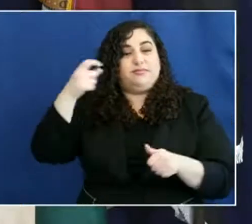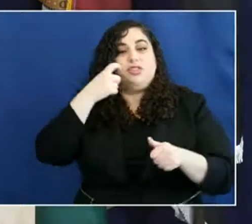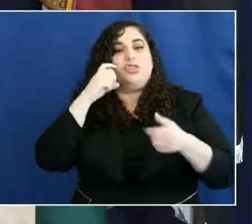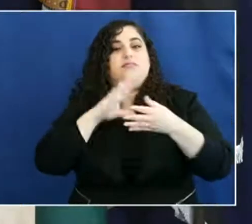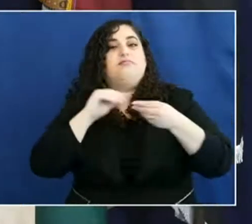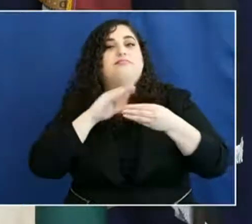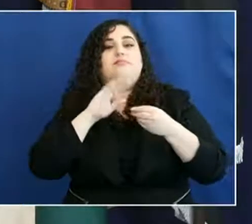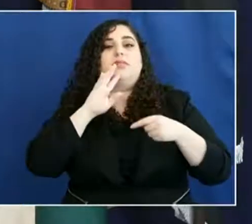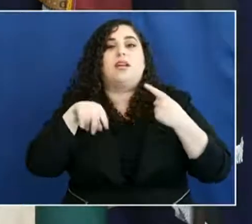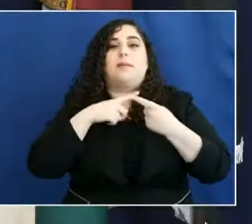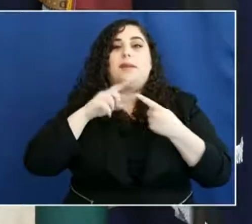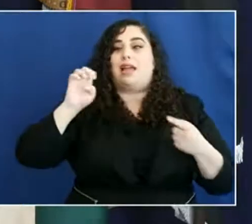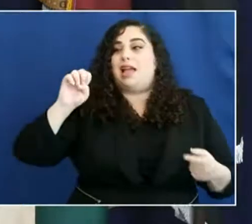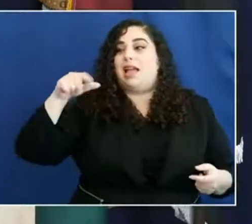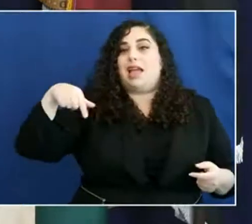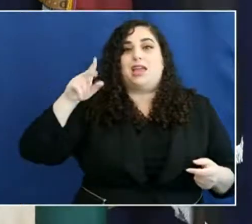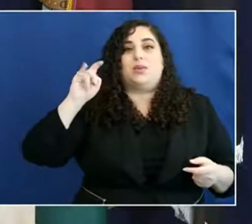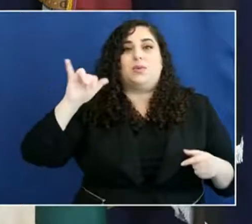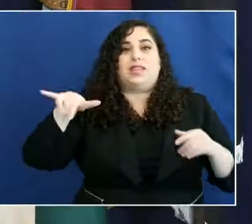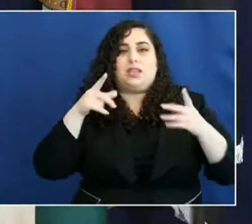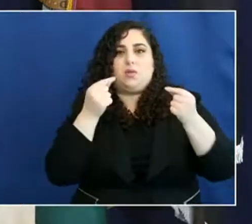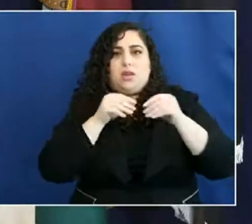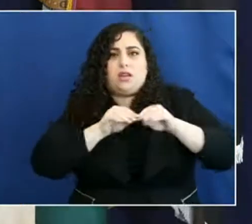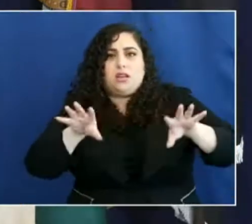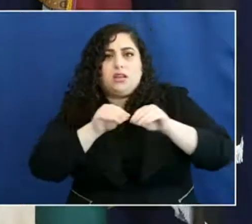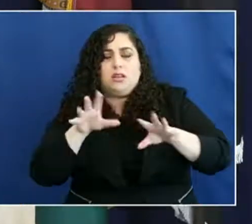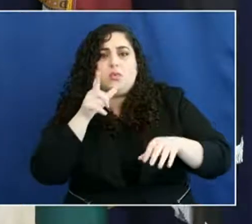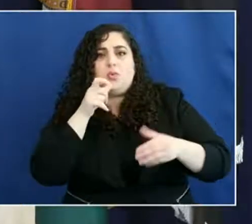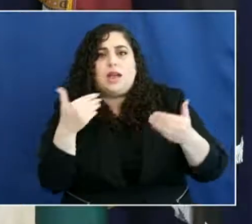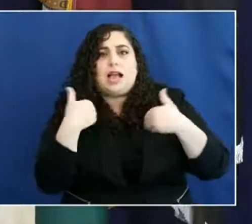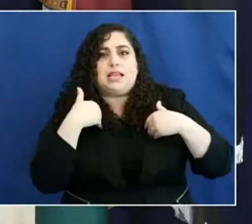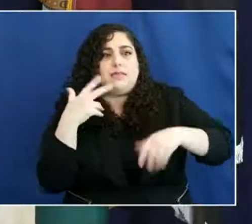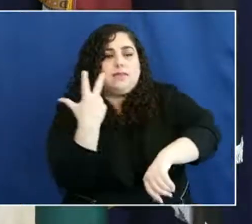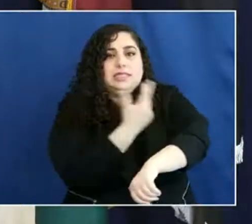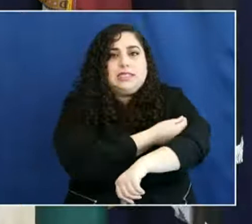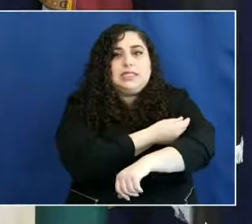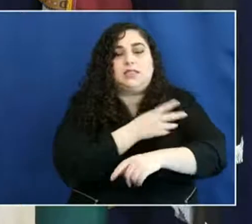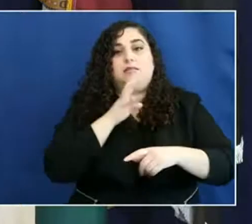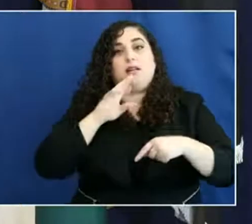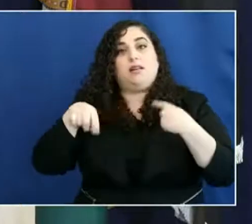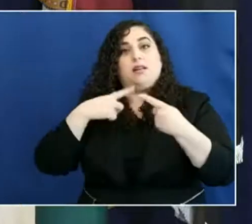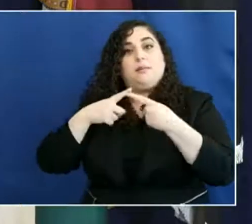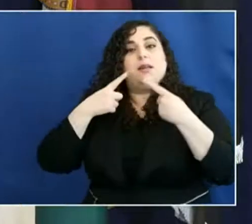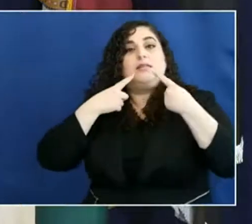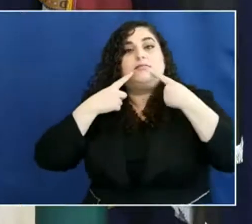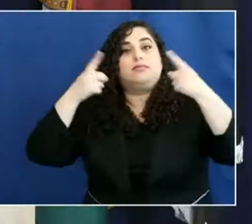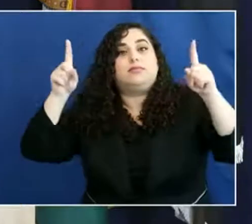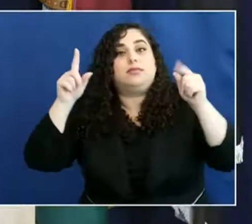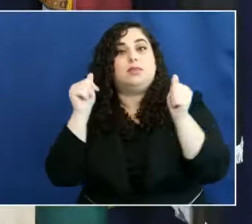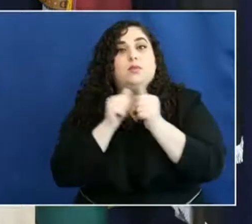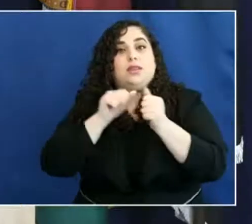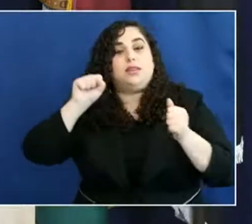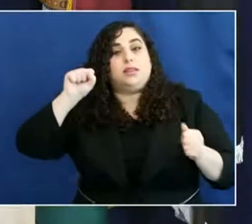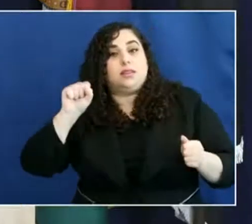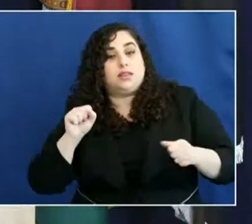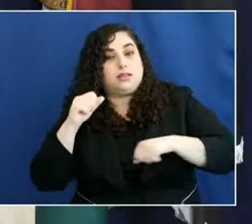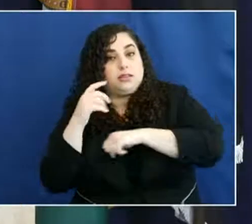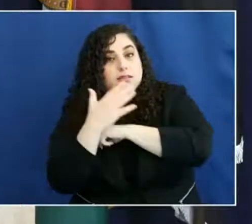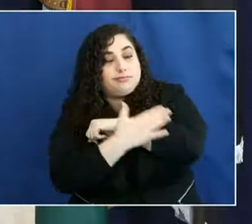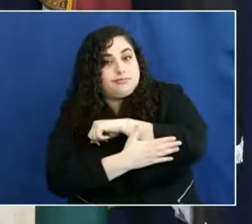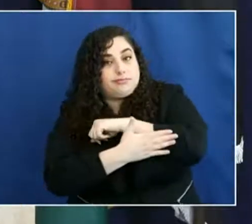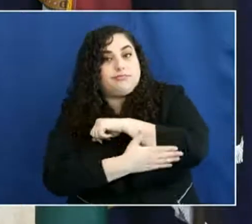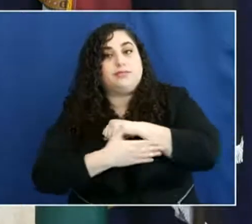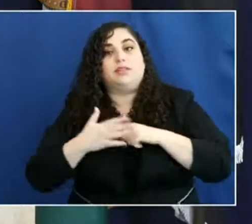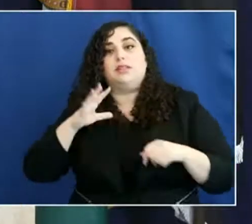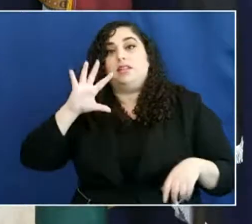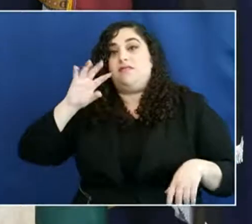distribution has remained our highest priority. We have talked about our successes in South County, with now that 99% of seniors 65 and older have